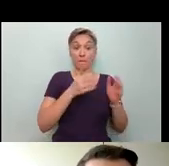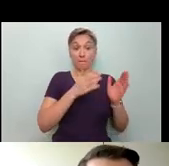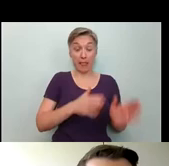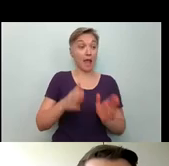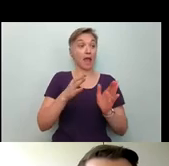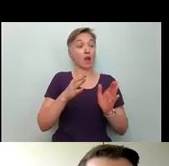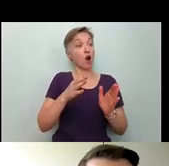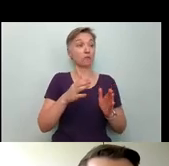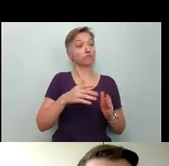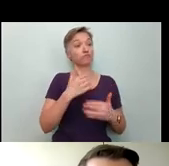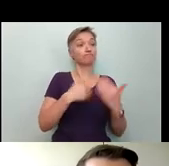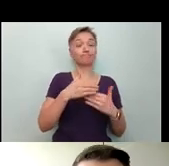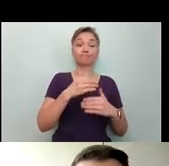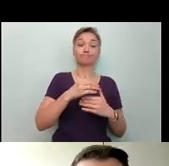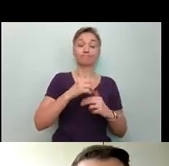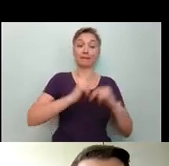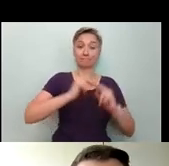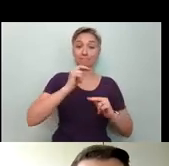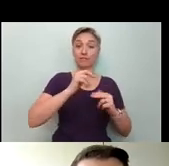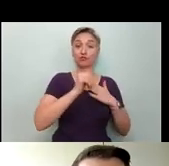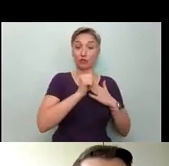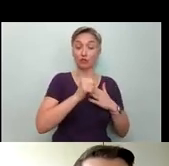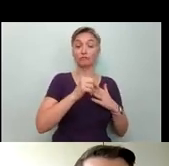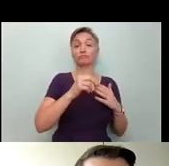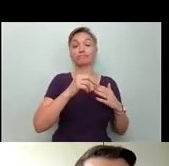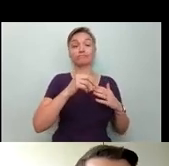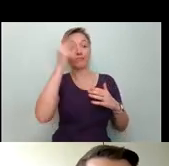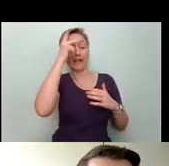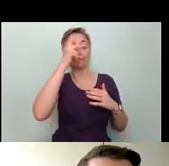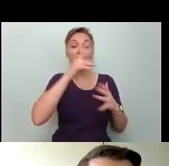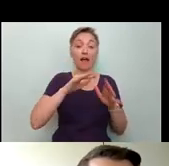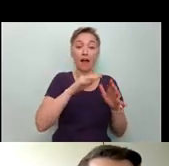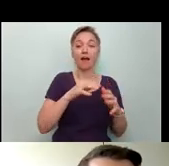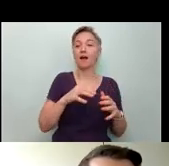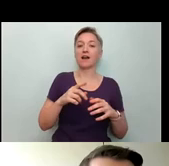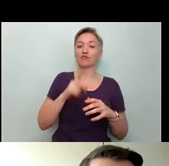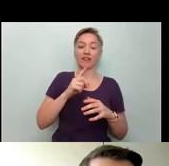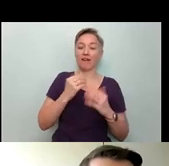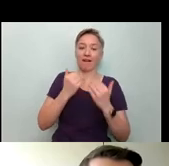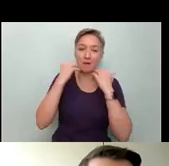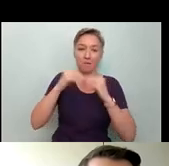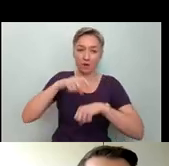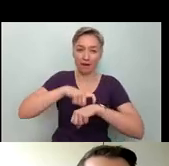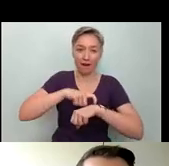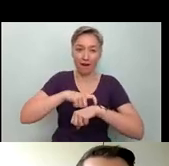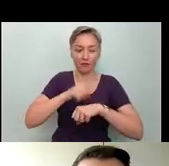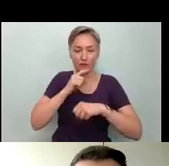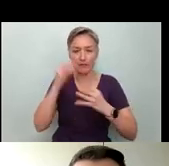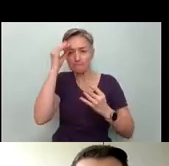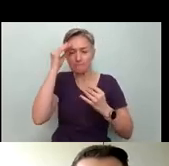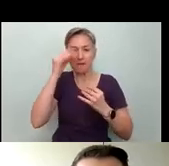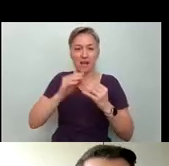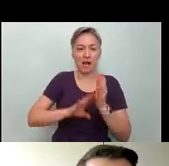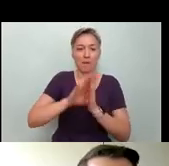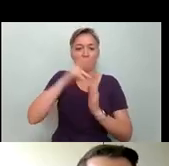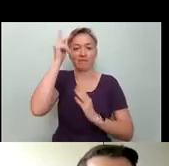you know, to a place that we feel strongly about it, that we feel like it captures the Meliora mission of the organization and